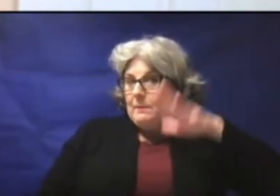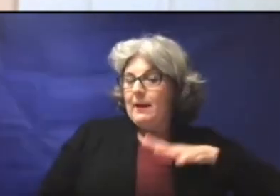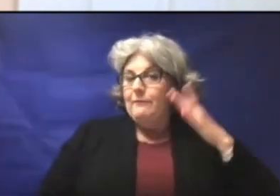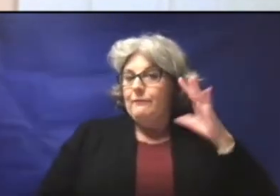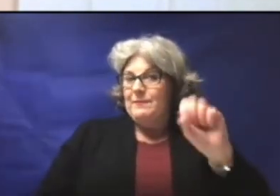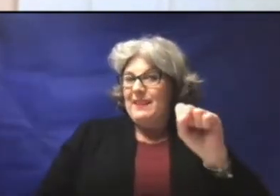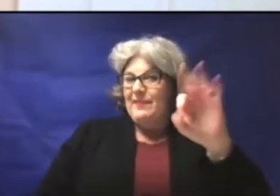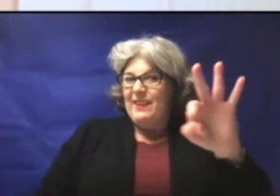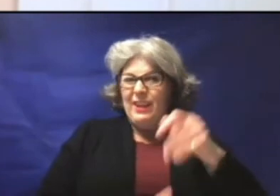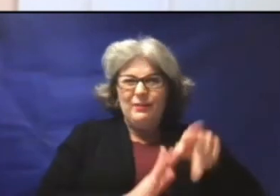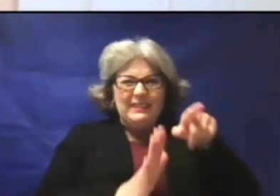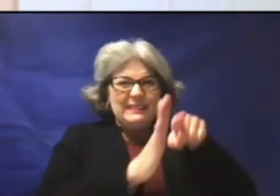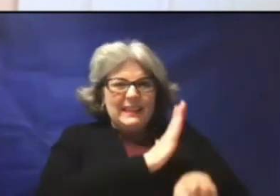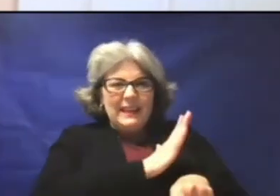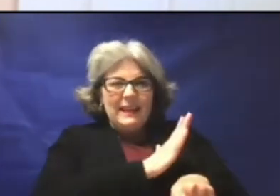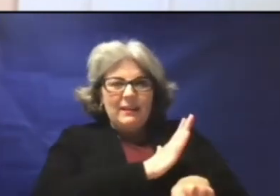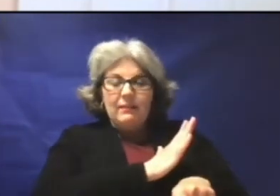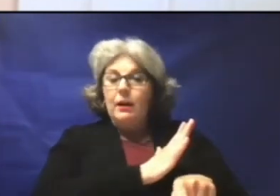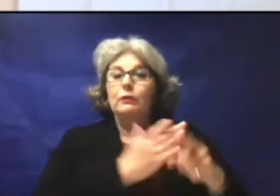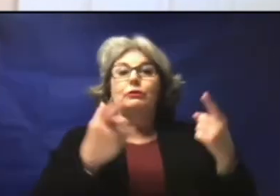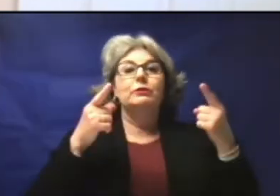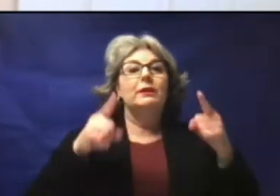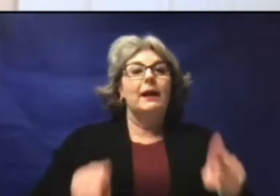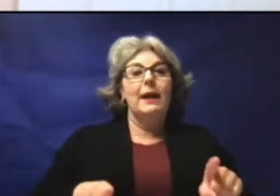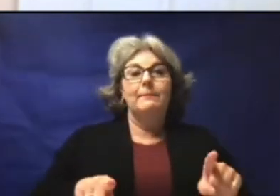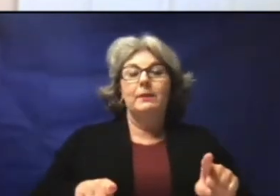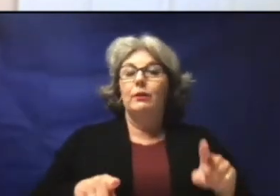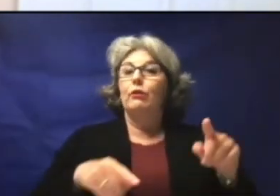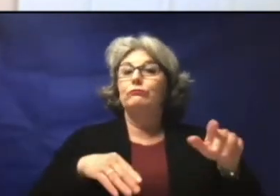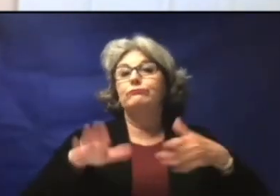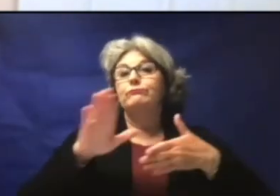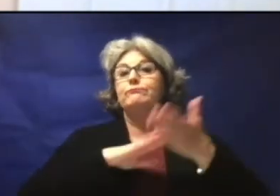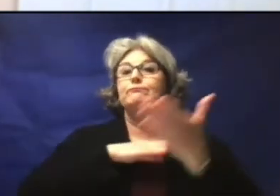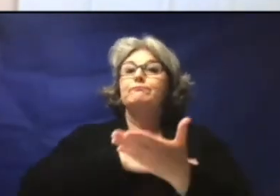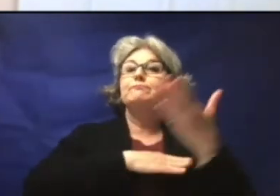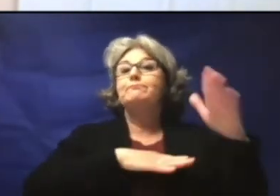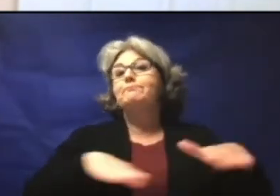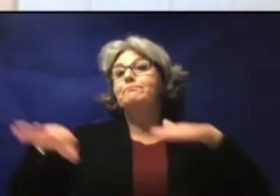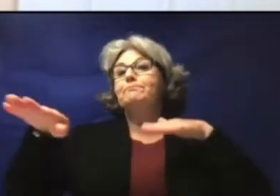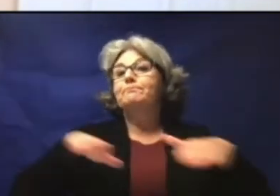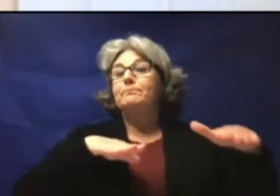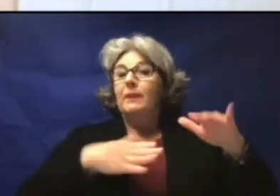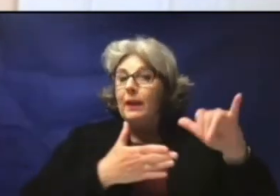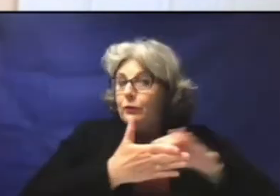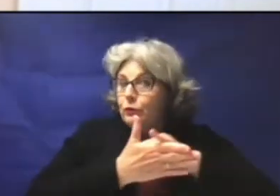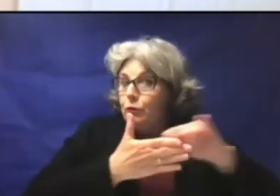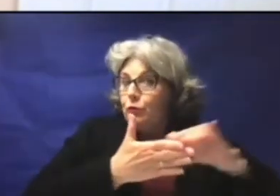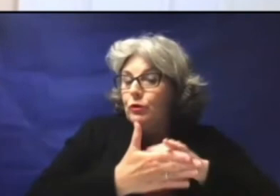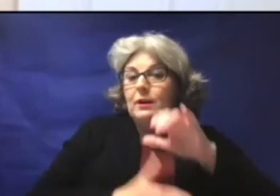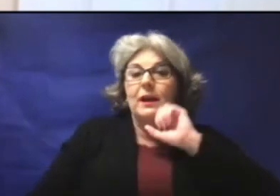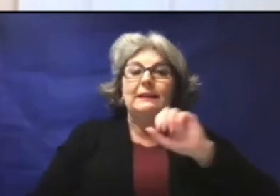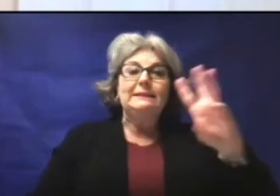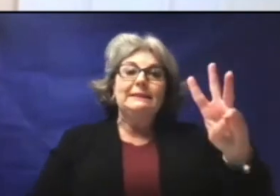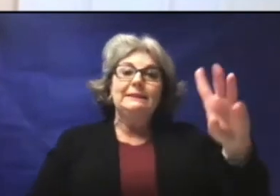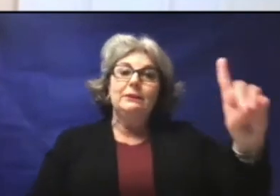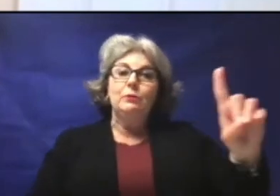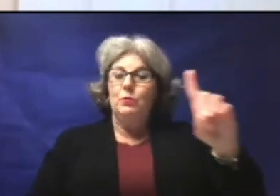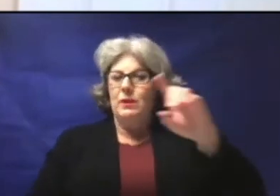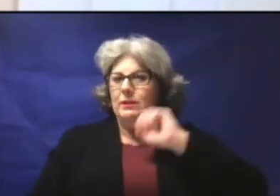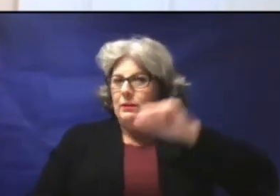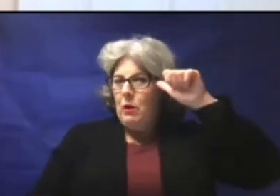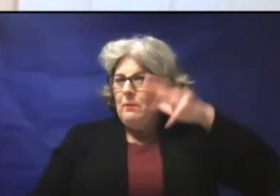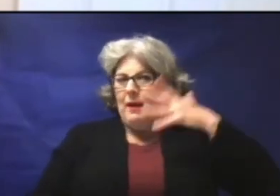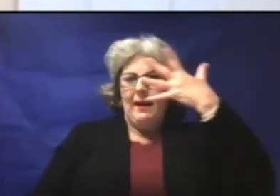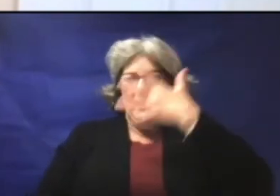was killed in an unprovoked assault while on his morning walk. In New York, 61-year-old Noel Quintana's